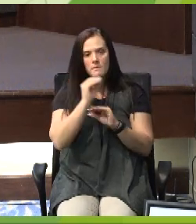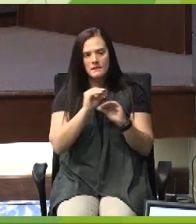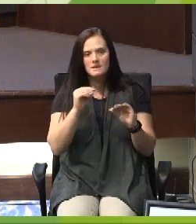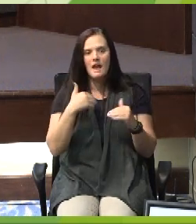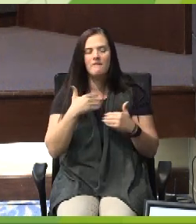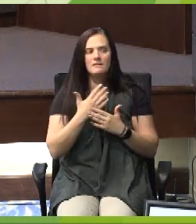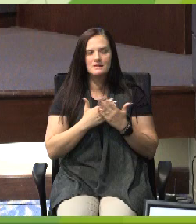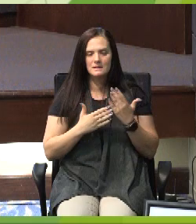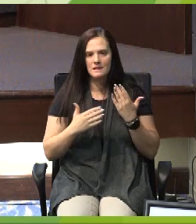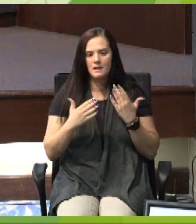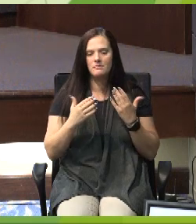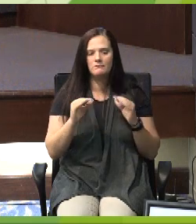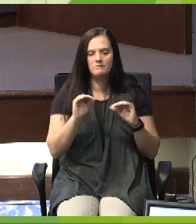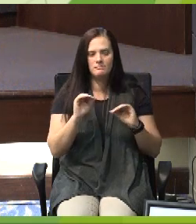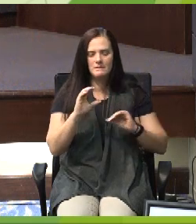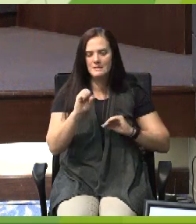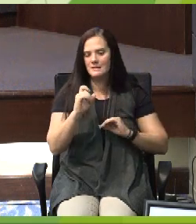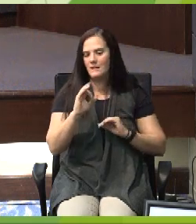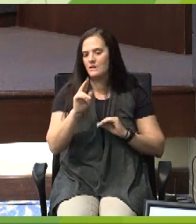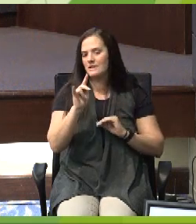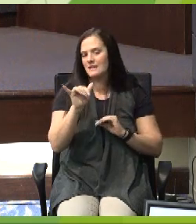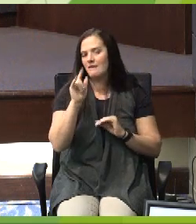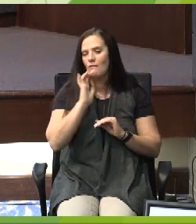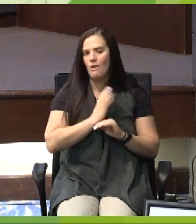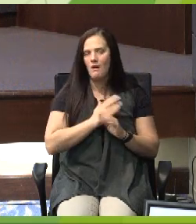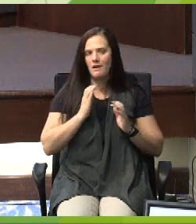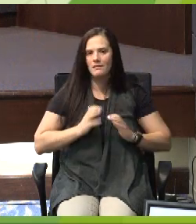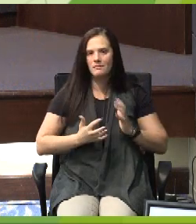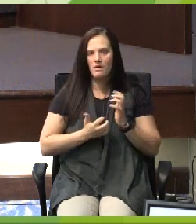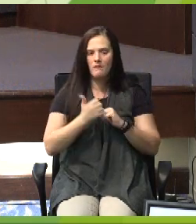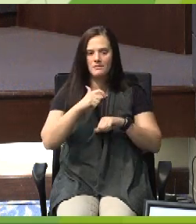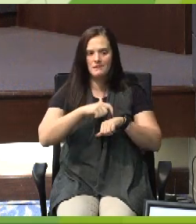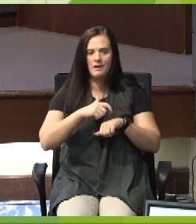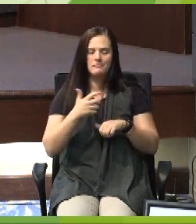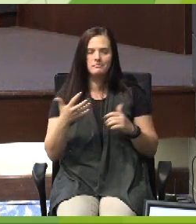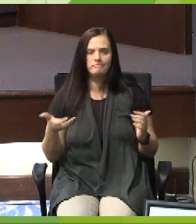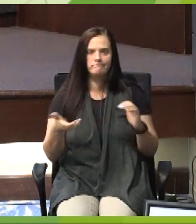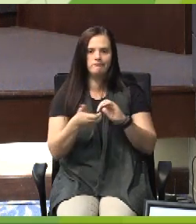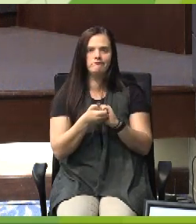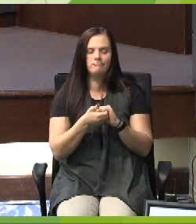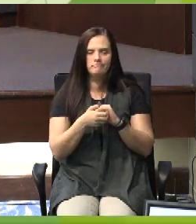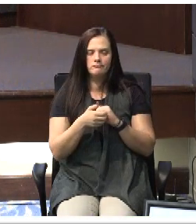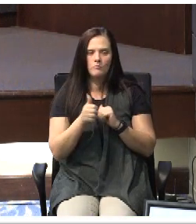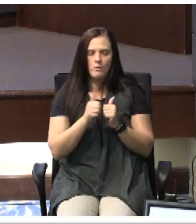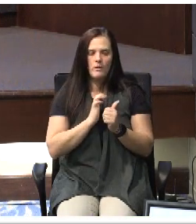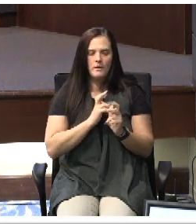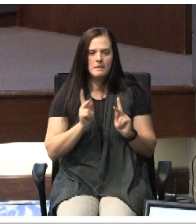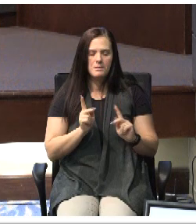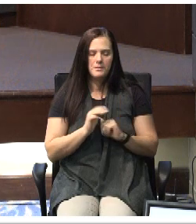for our clients because oftentimes that goes hand in hand with our